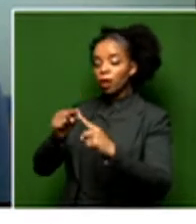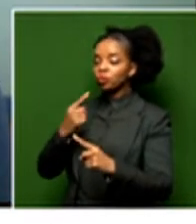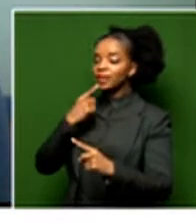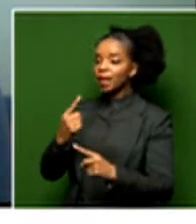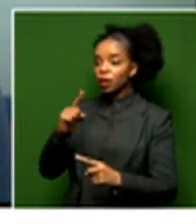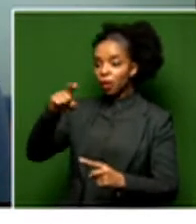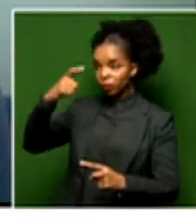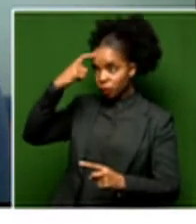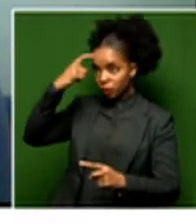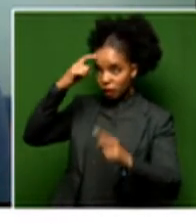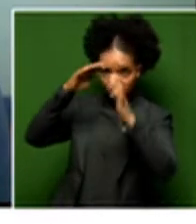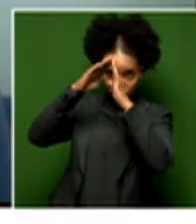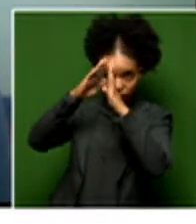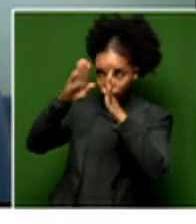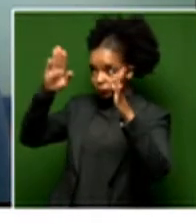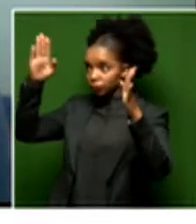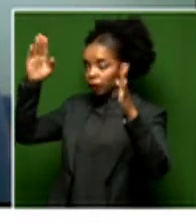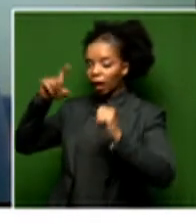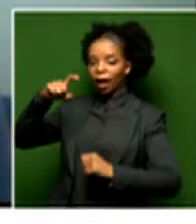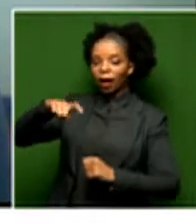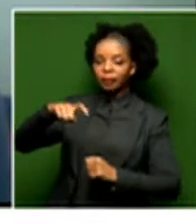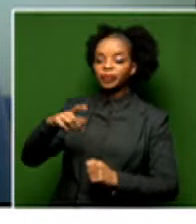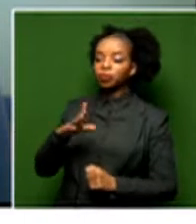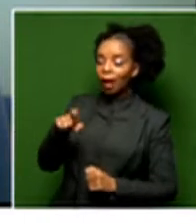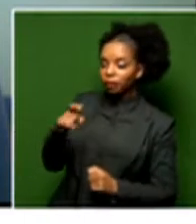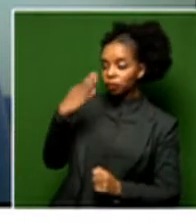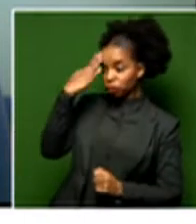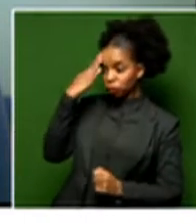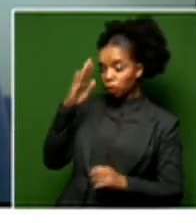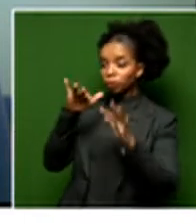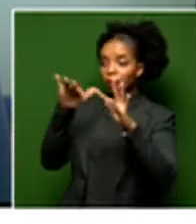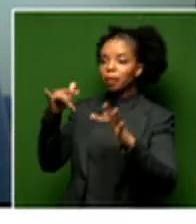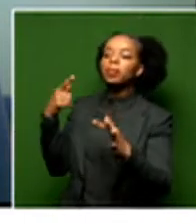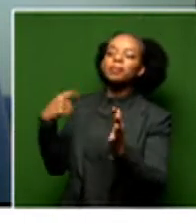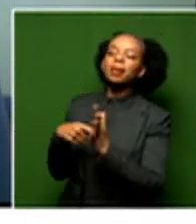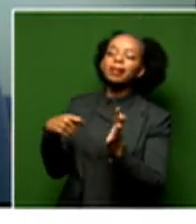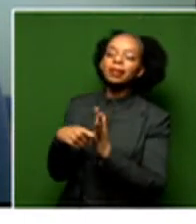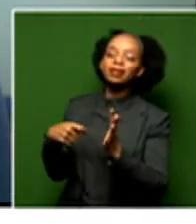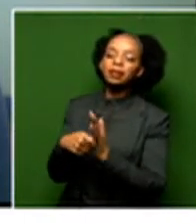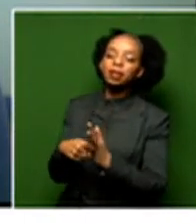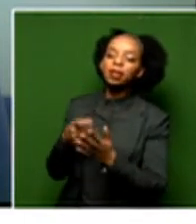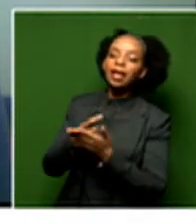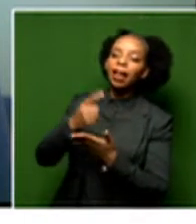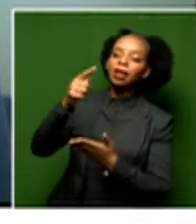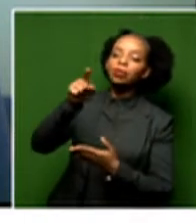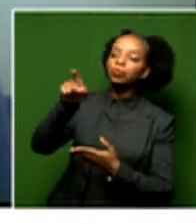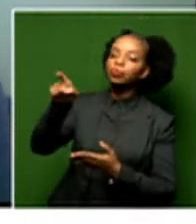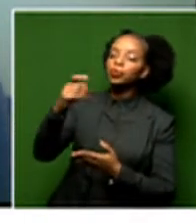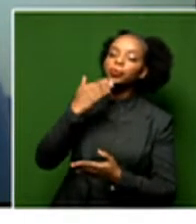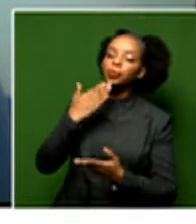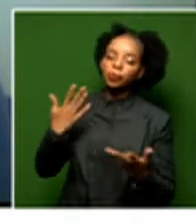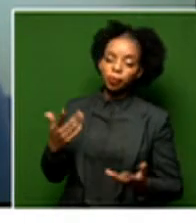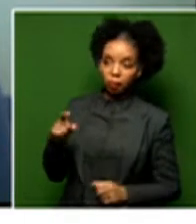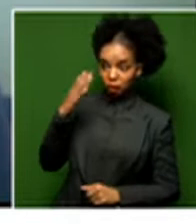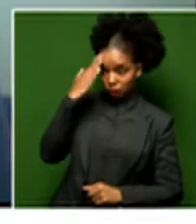thinker, you need to think outside of the box, and, you know, you need to know your market. And having said that, there is great difficulty, Siyanda, in